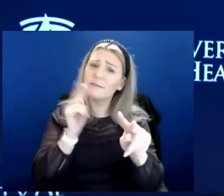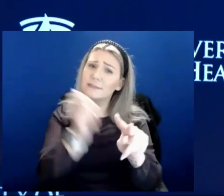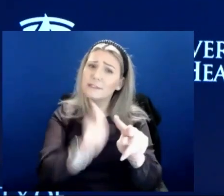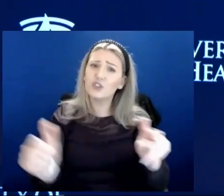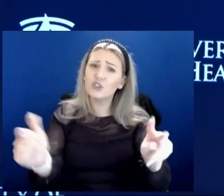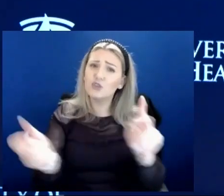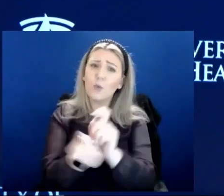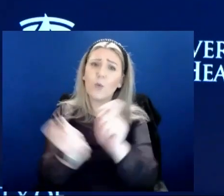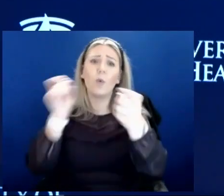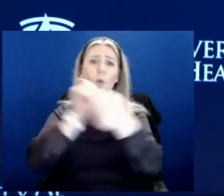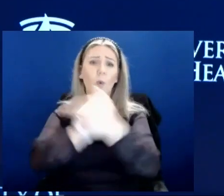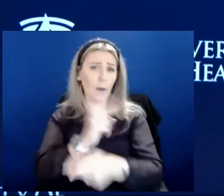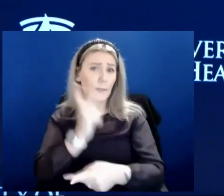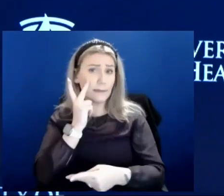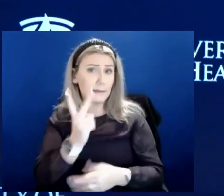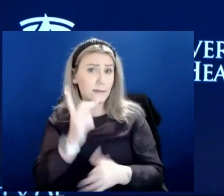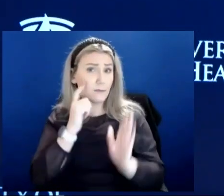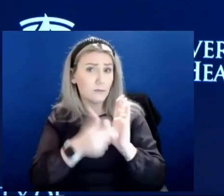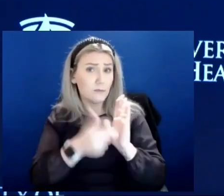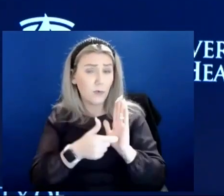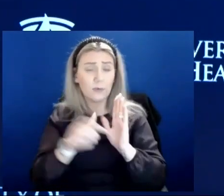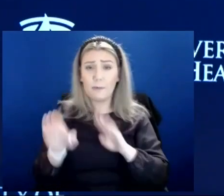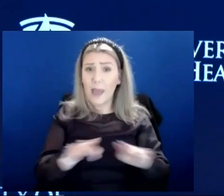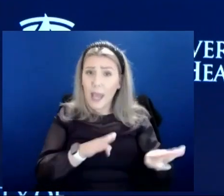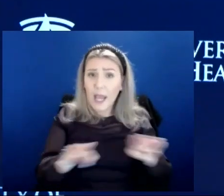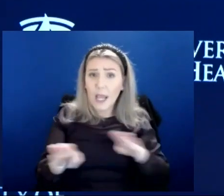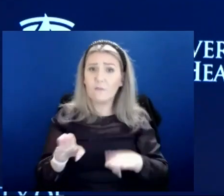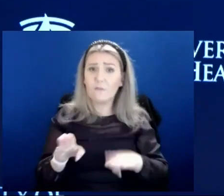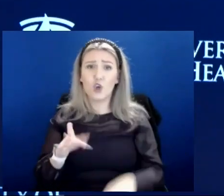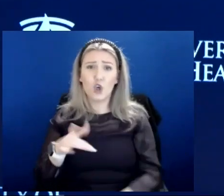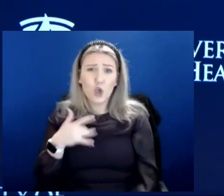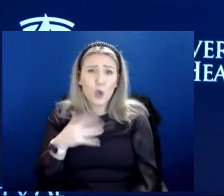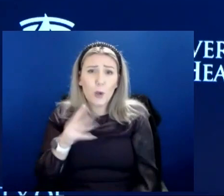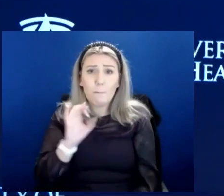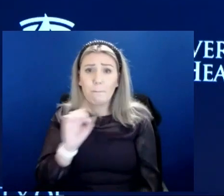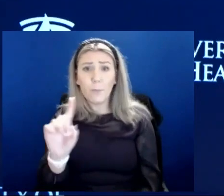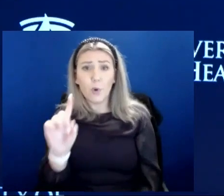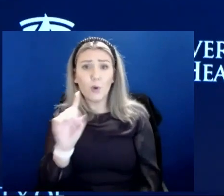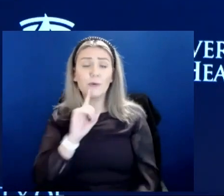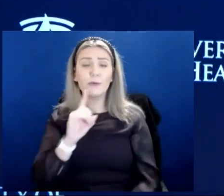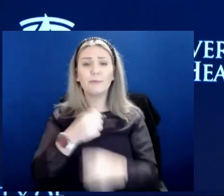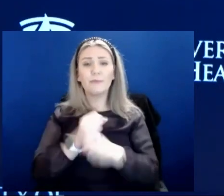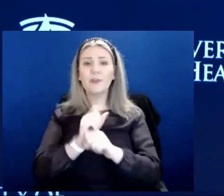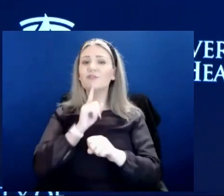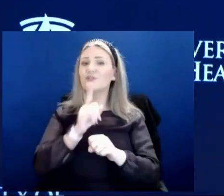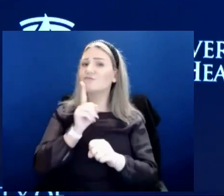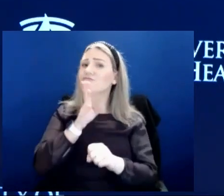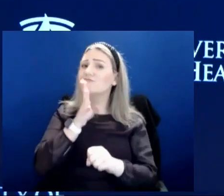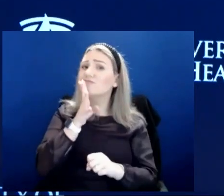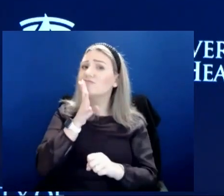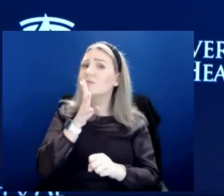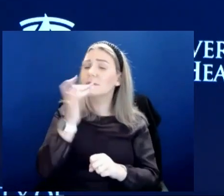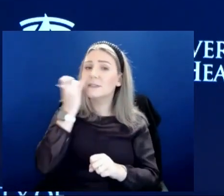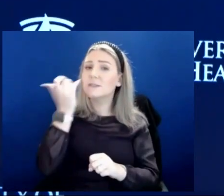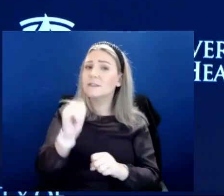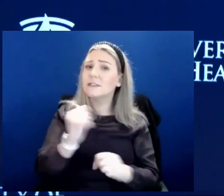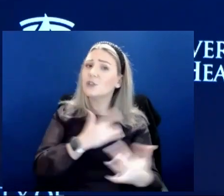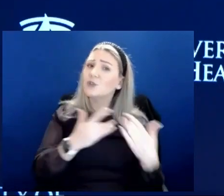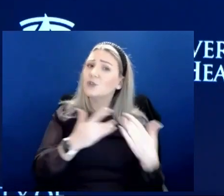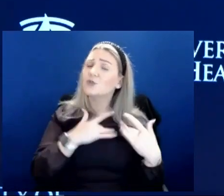in children's behavior, their mood, and make sure that you're talking with somebody if you have any concerns or questions about